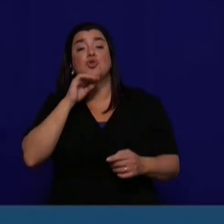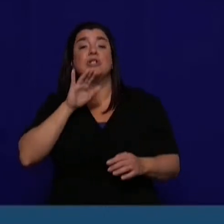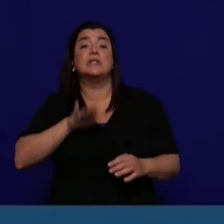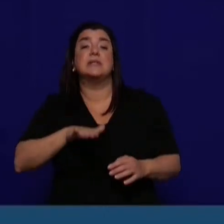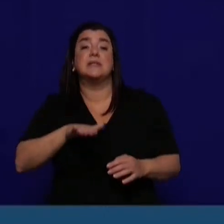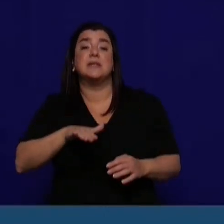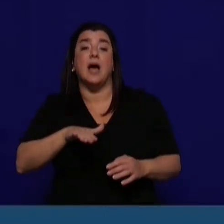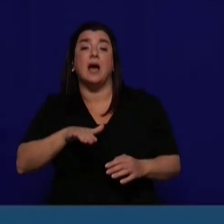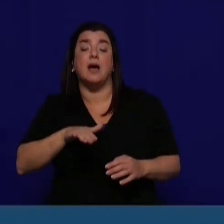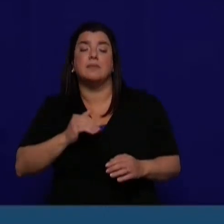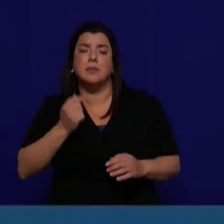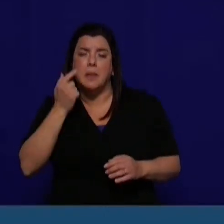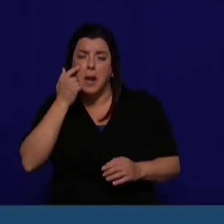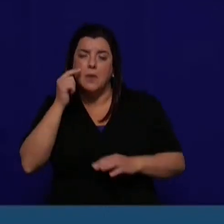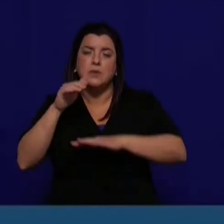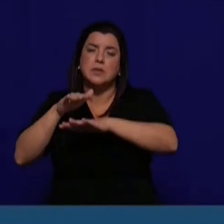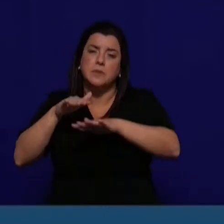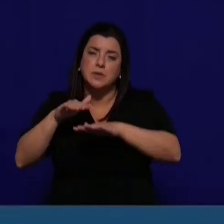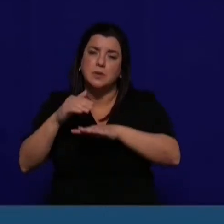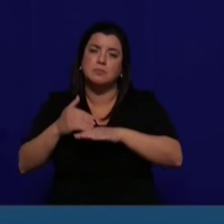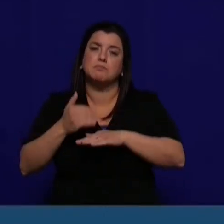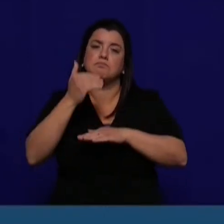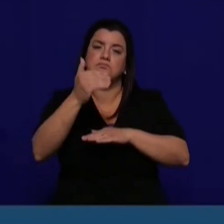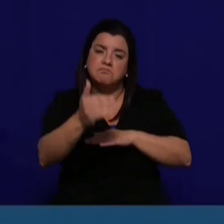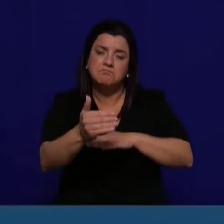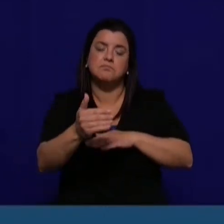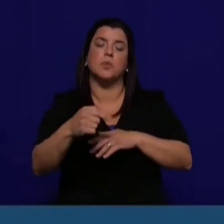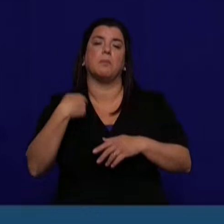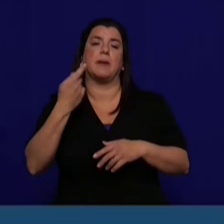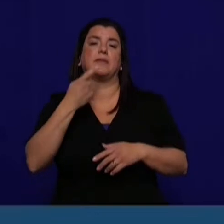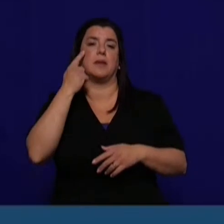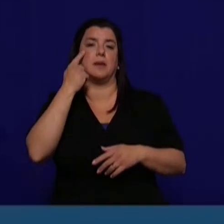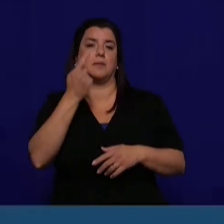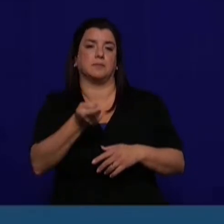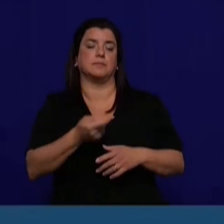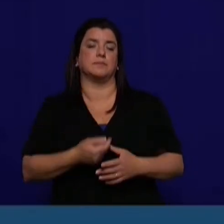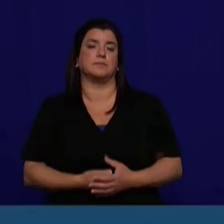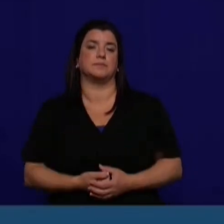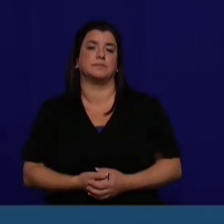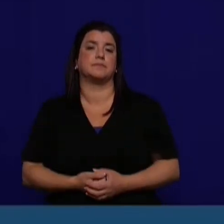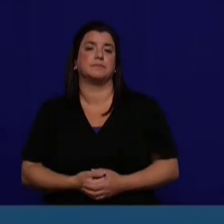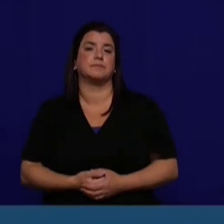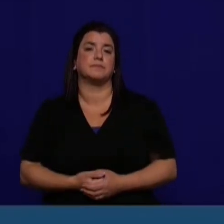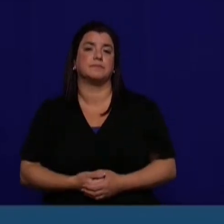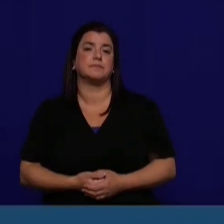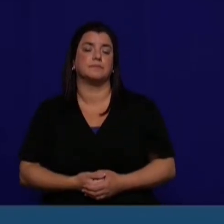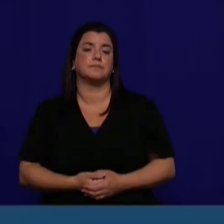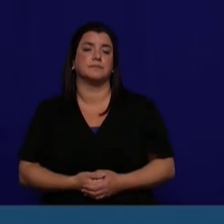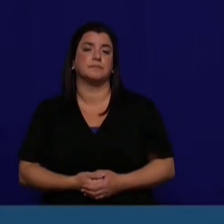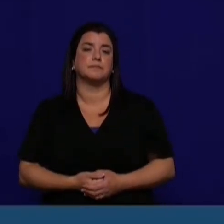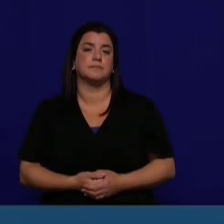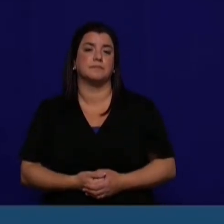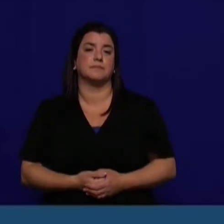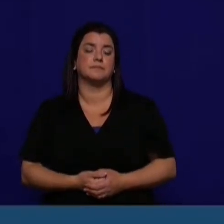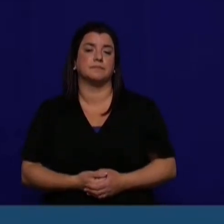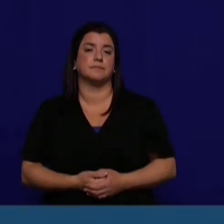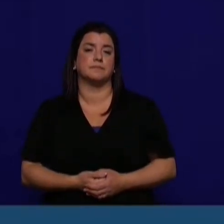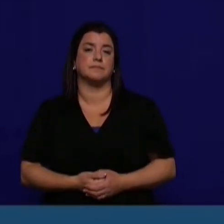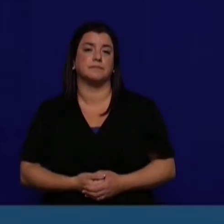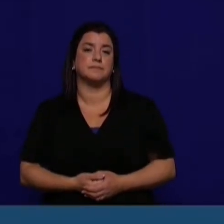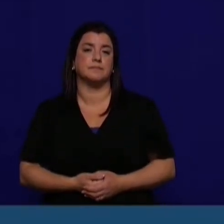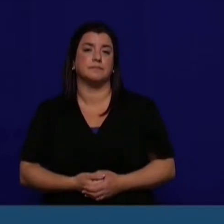skont is-sitwazzjoni kif tkun qiegħda. Grazzi. Lavin Malta? Good afternoon, Professor Gauci. On the lines